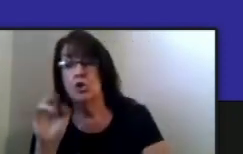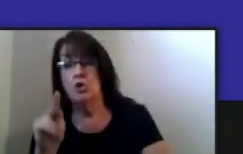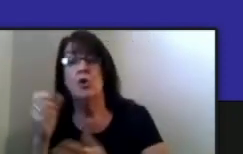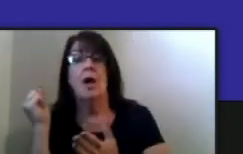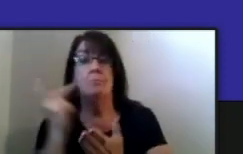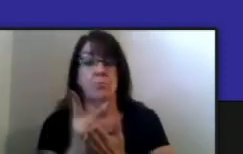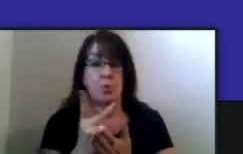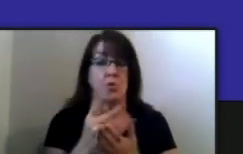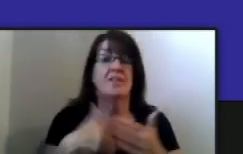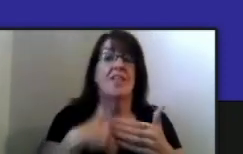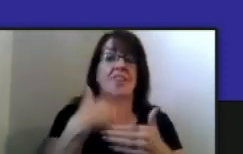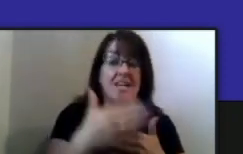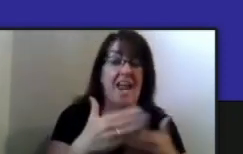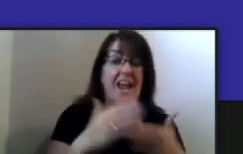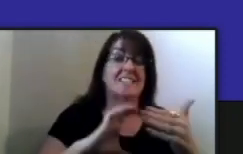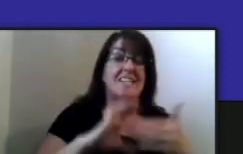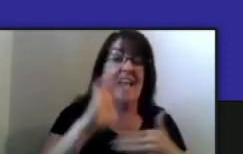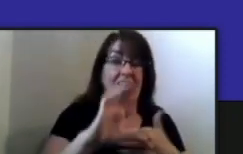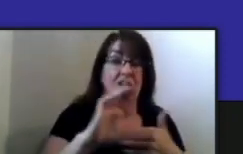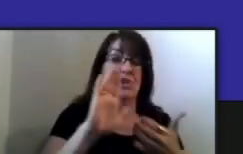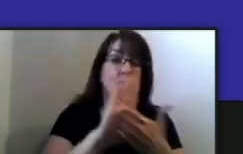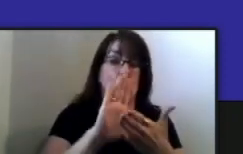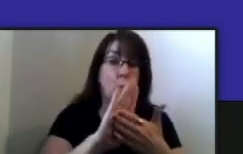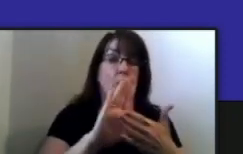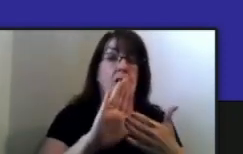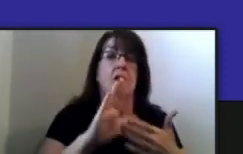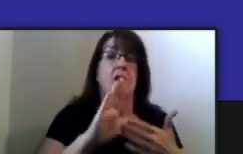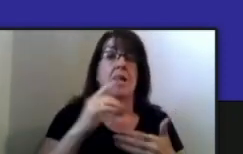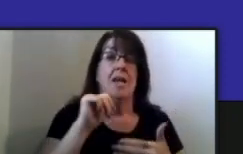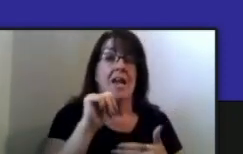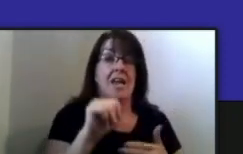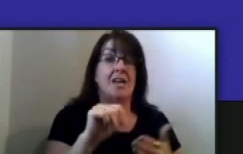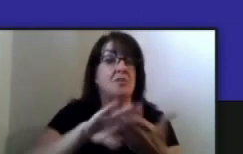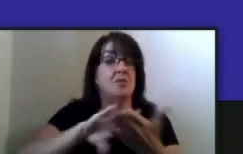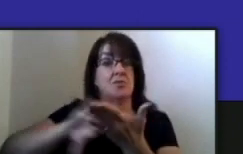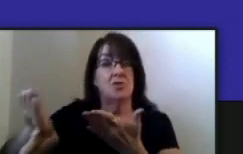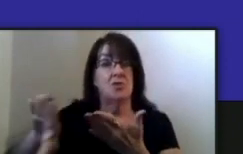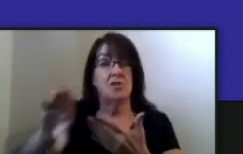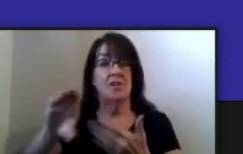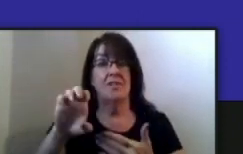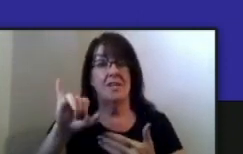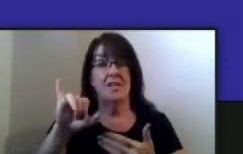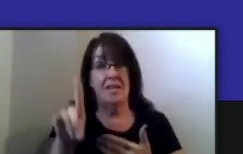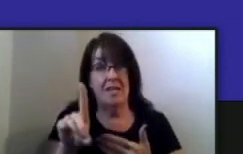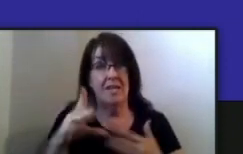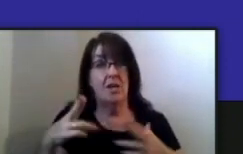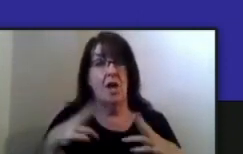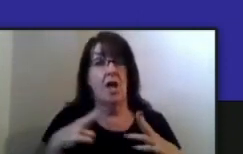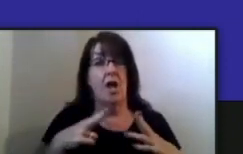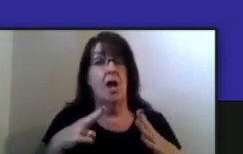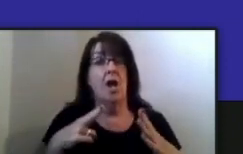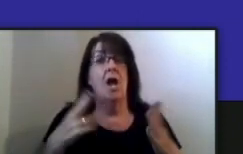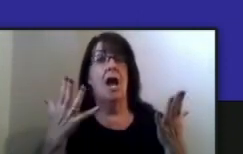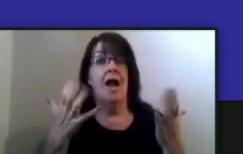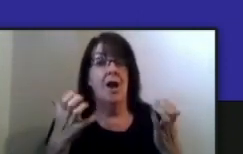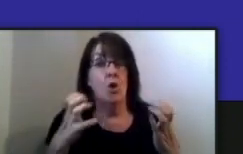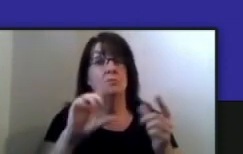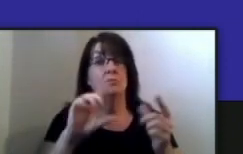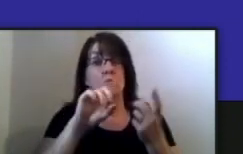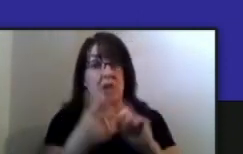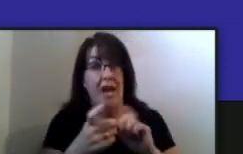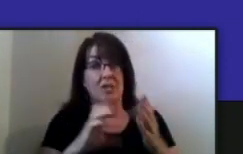upcoming 2020-2021 school year without observing the Eid holidays. Now we are hoping to amend the calendar with your